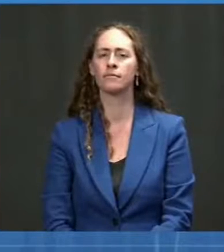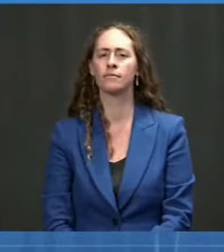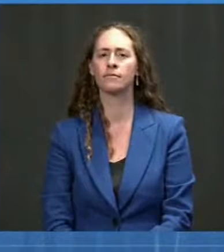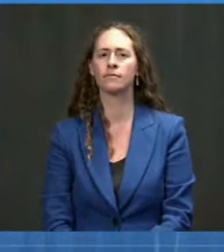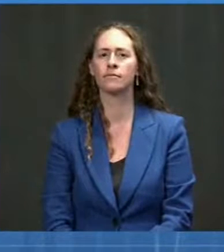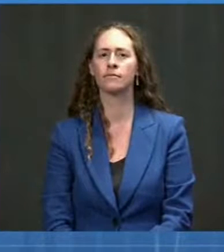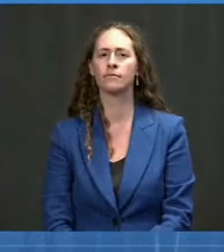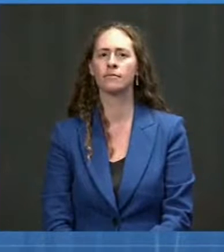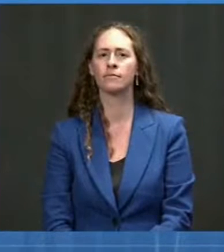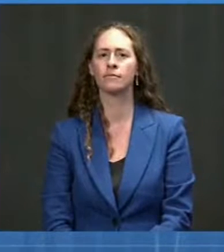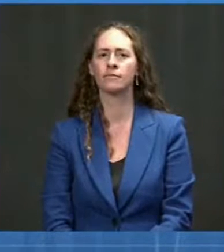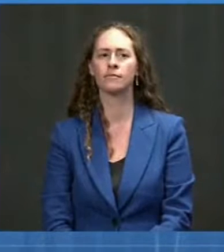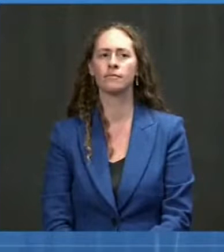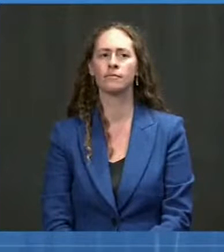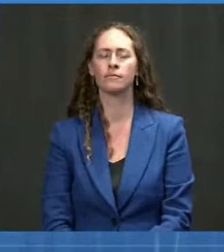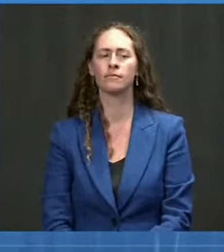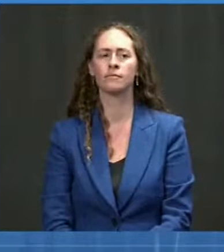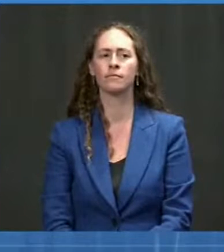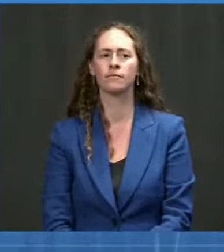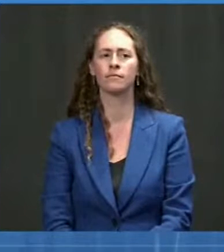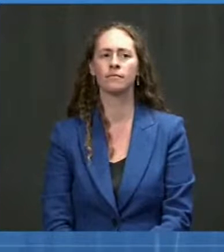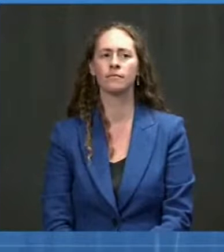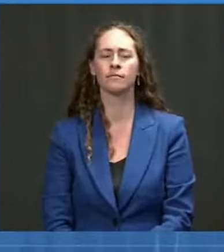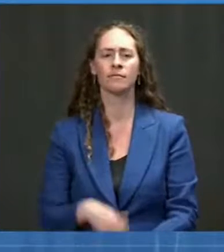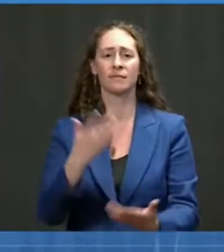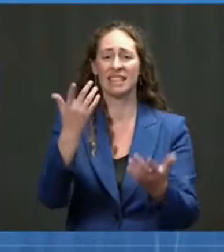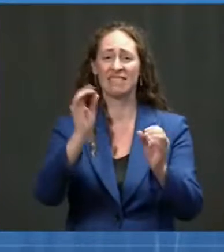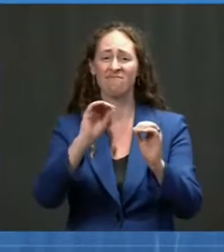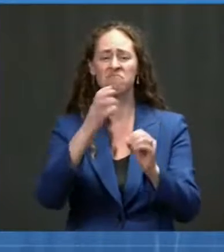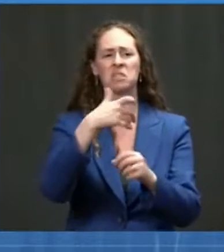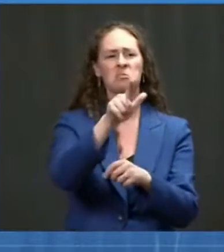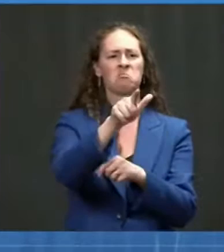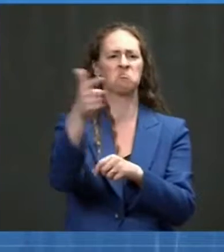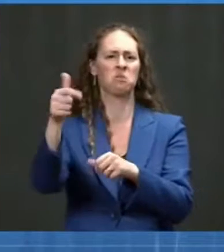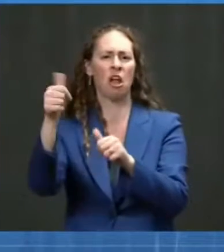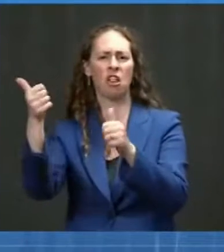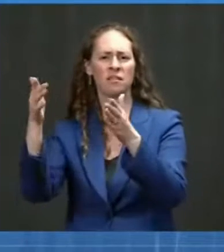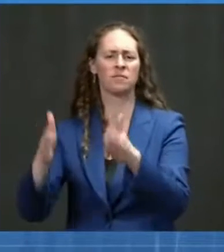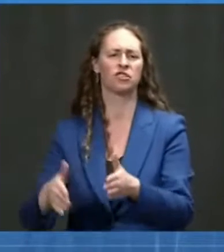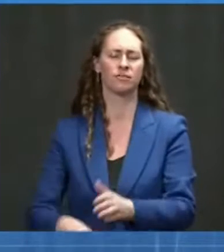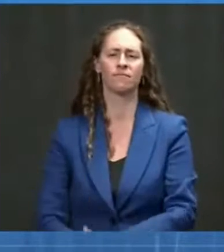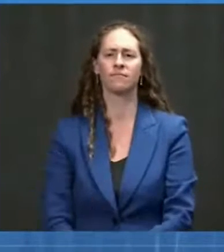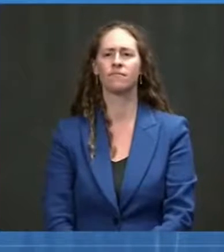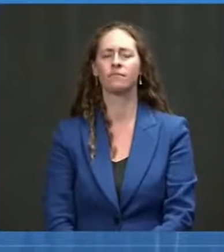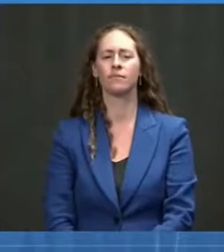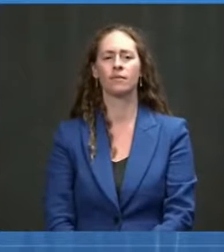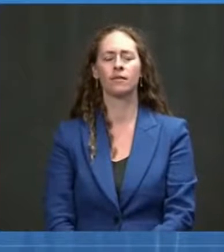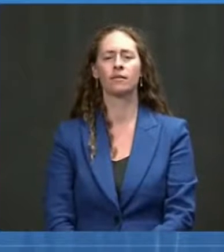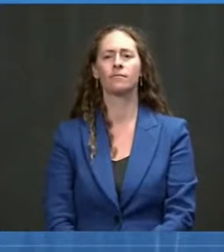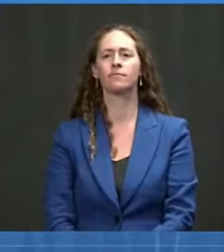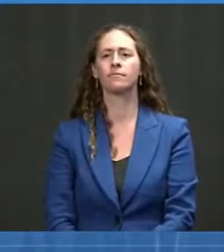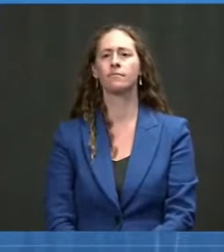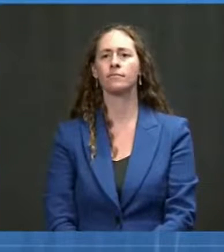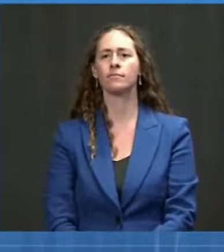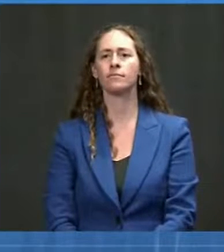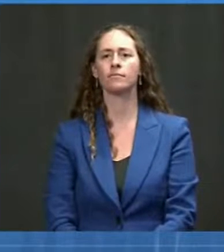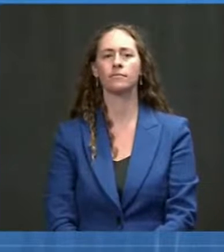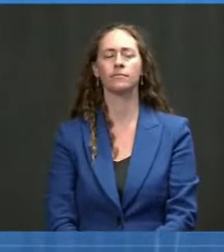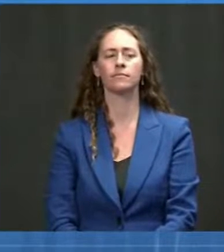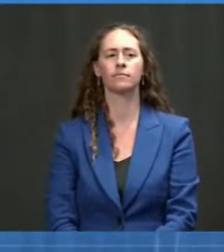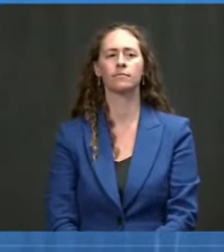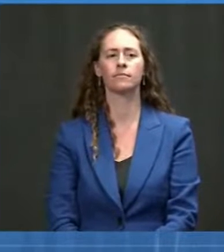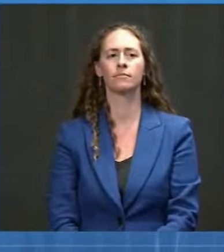All right, sorry, Shannon. We'll go to Brenda Goodman at WebMD and circle back. Oh, hey, can you guys hear me